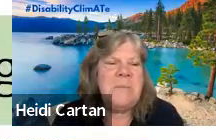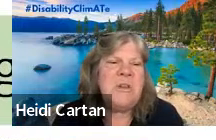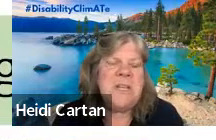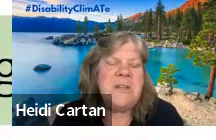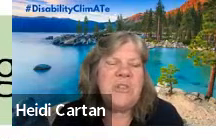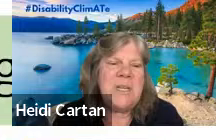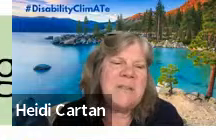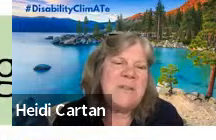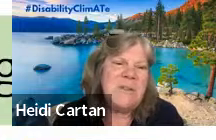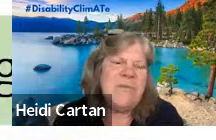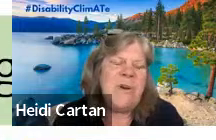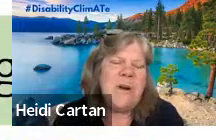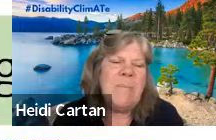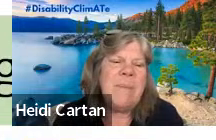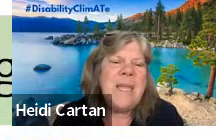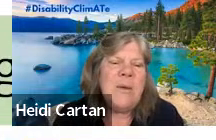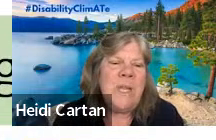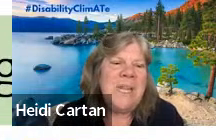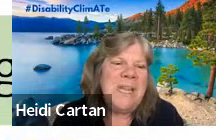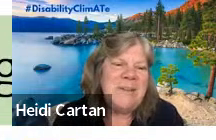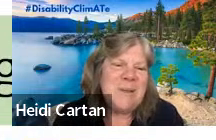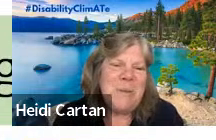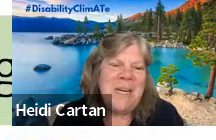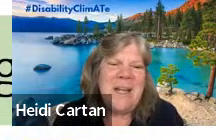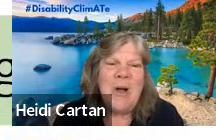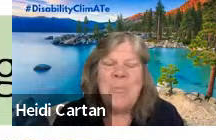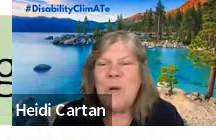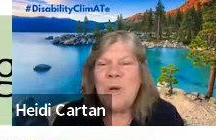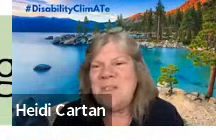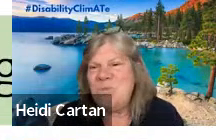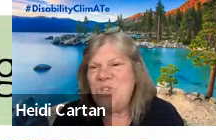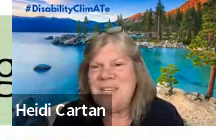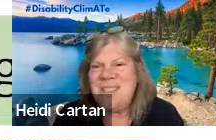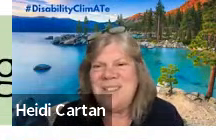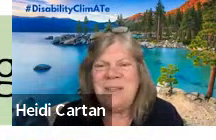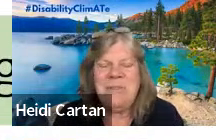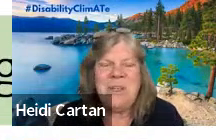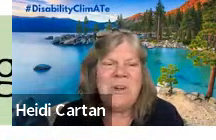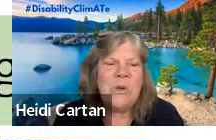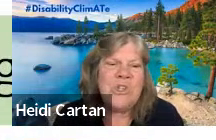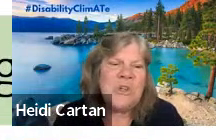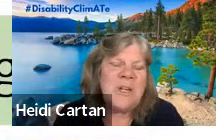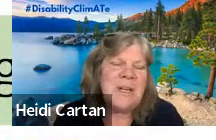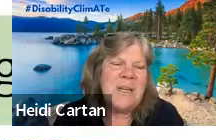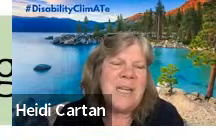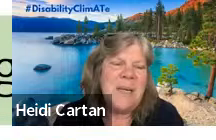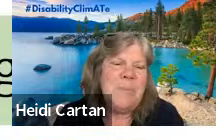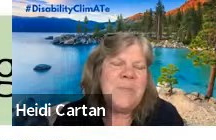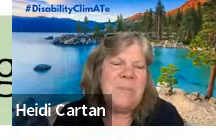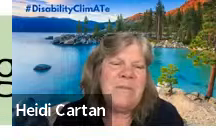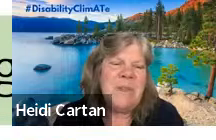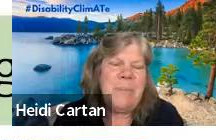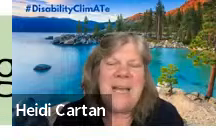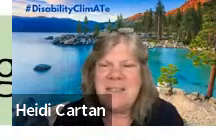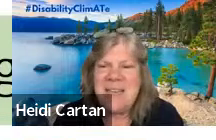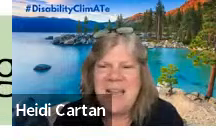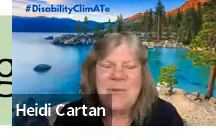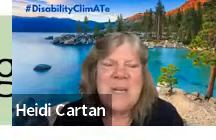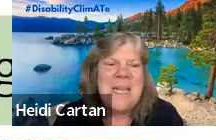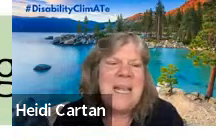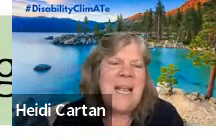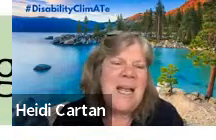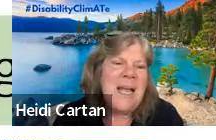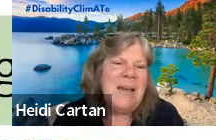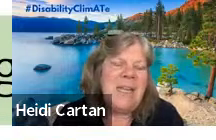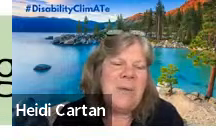housing community adjacent to the farm. We needed somebody to help raise some chicks to live in our orchard and keep some of the pests